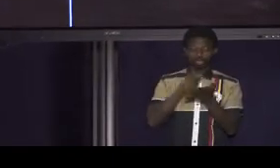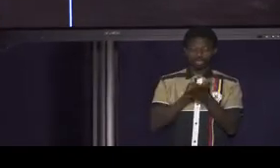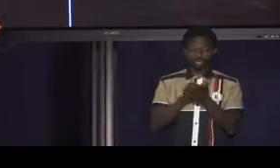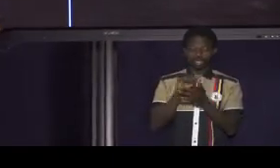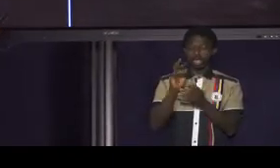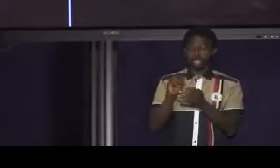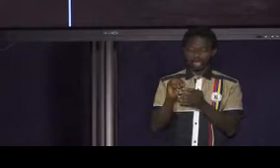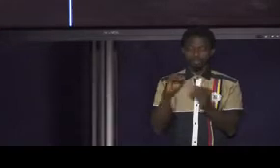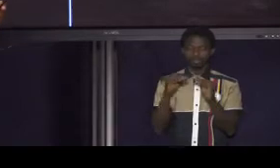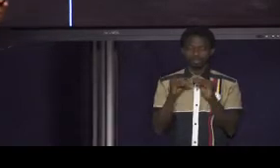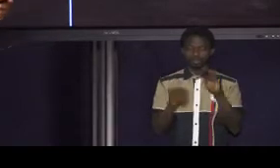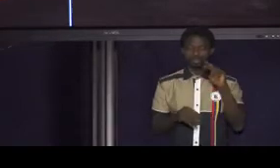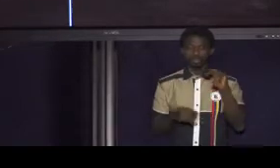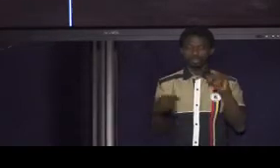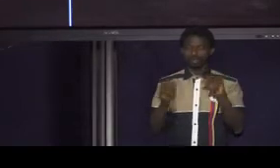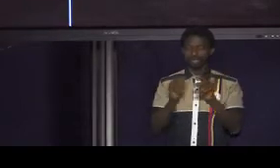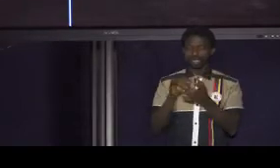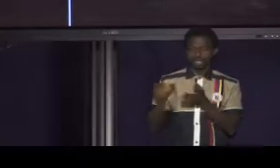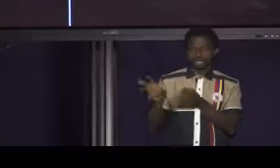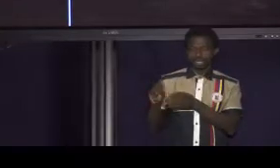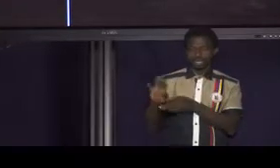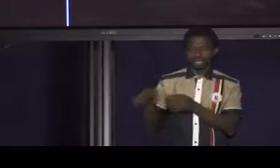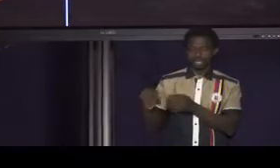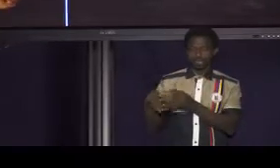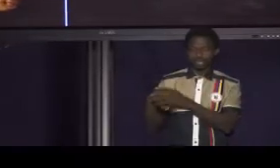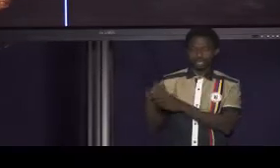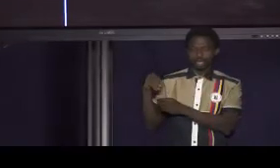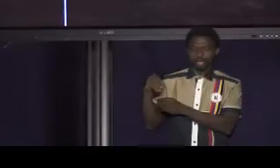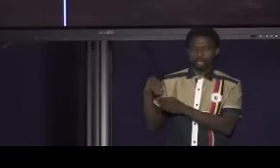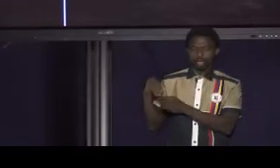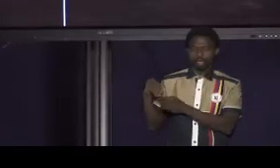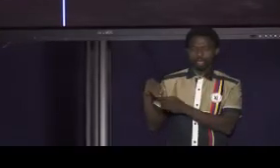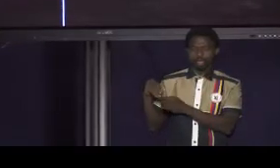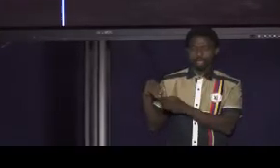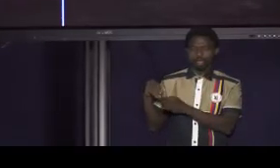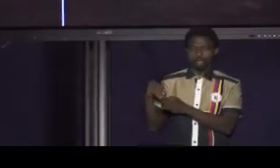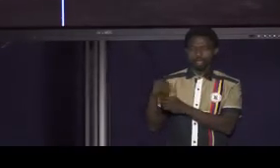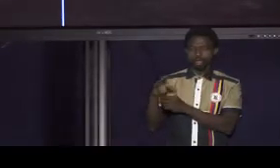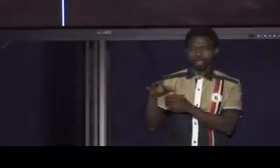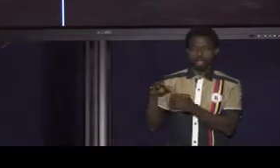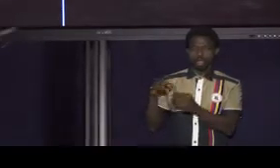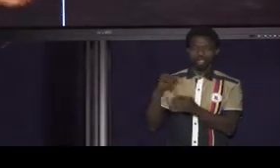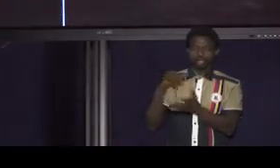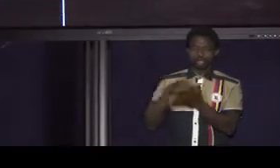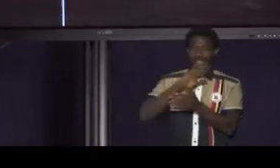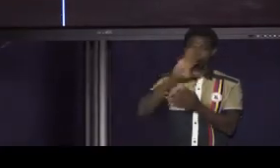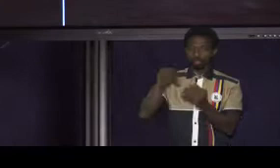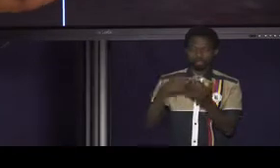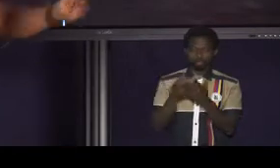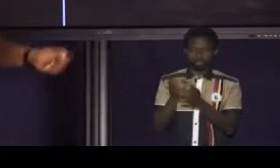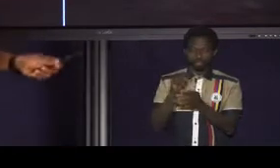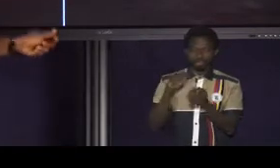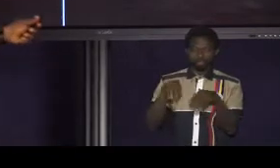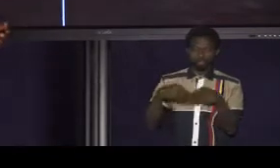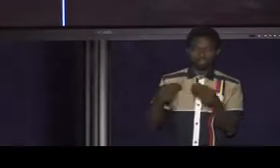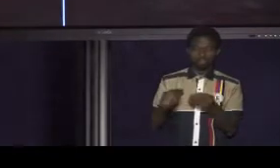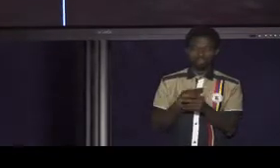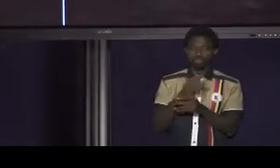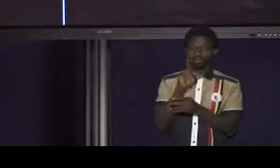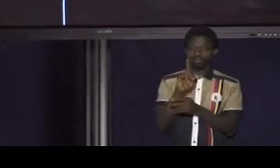these out. M and N and P, this angle, and this angle will give us 180 degrees inside the